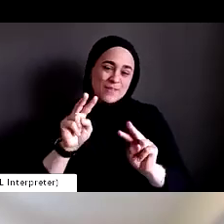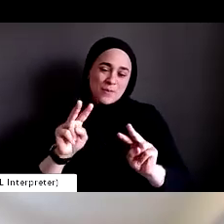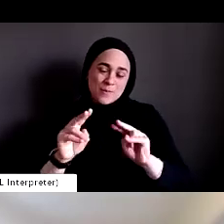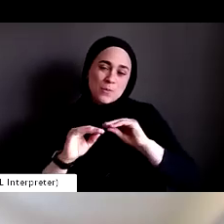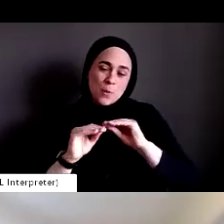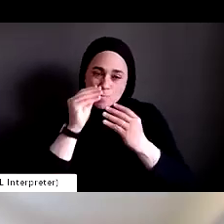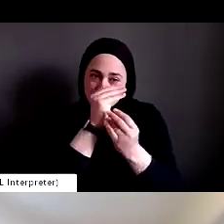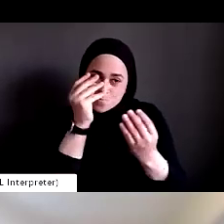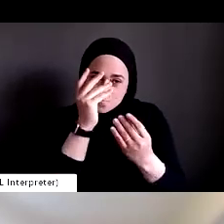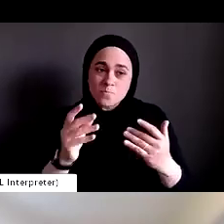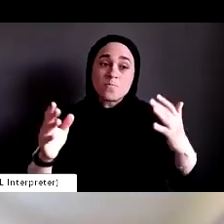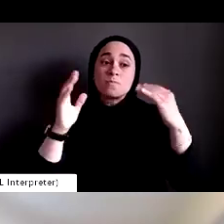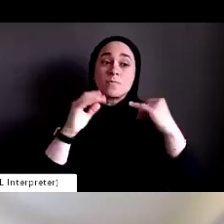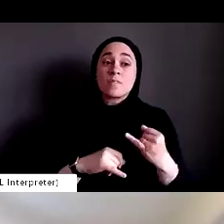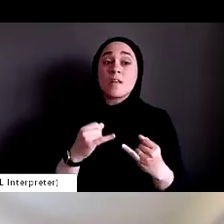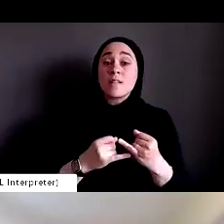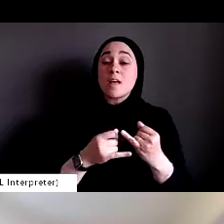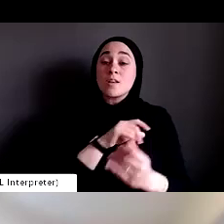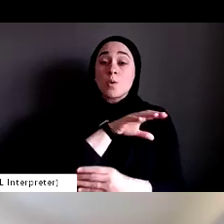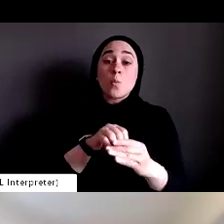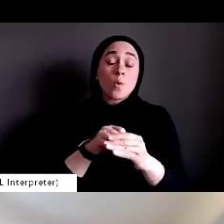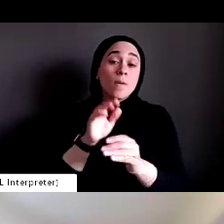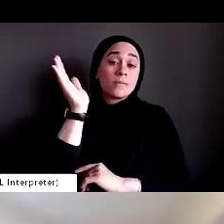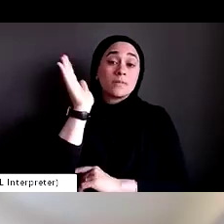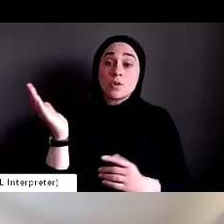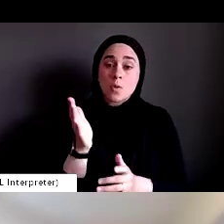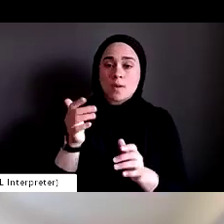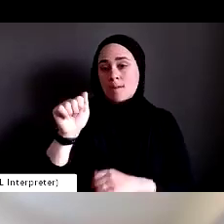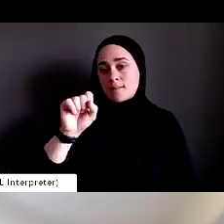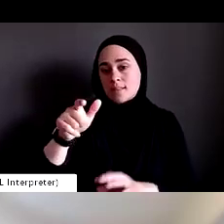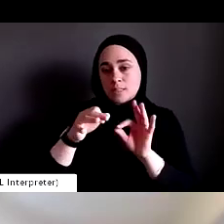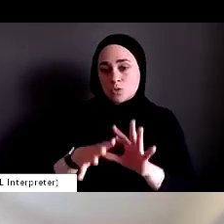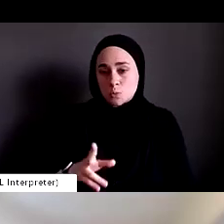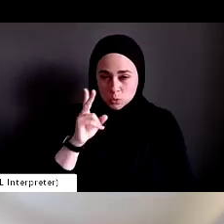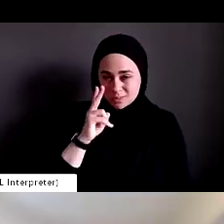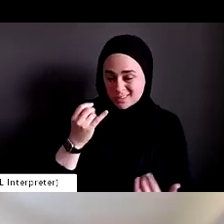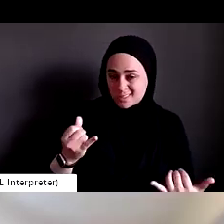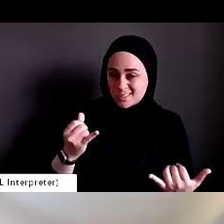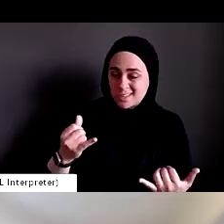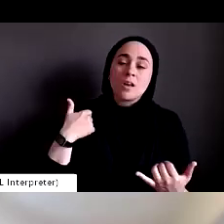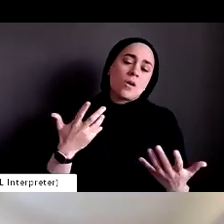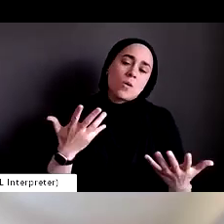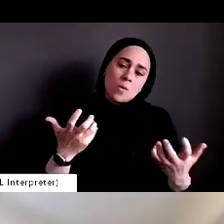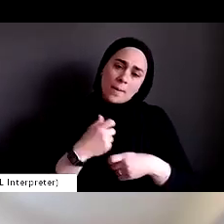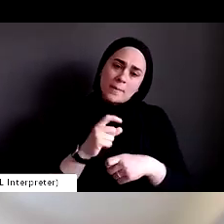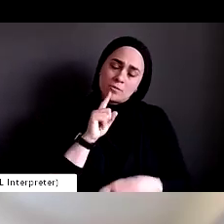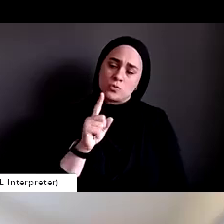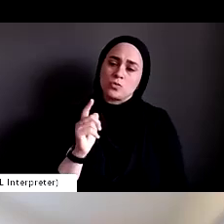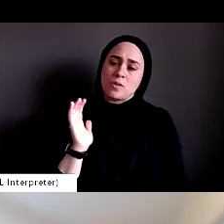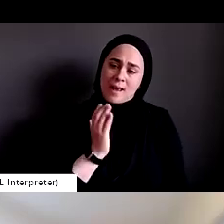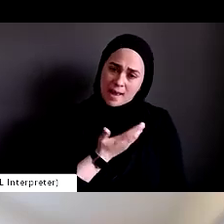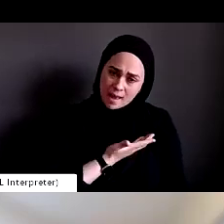incorporate into our presentations is the ASL interpreters, as you'll see today, which is we want to make sure that we have our